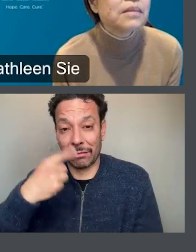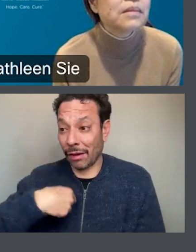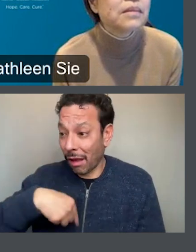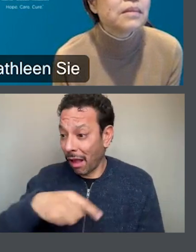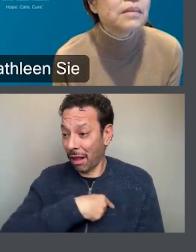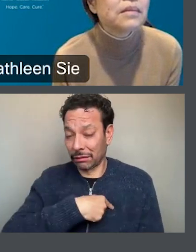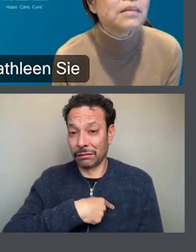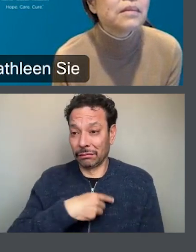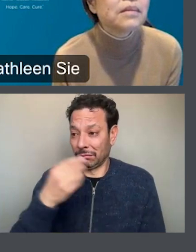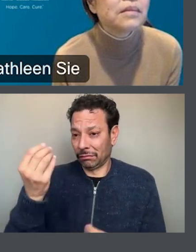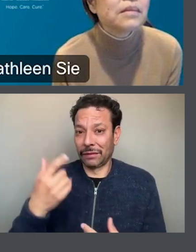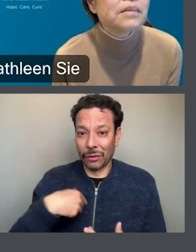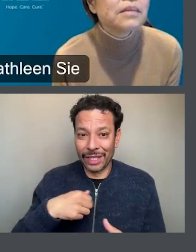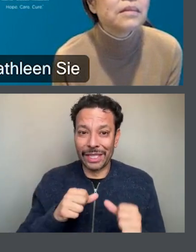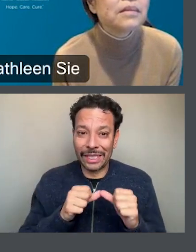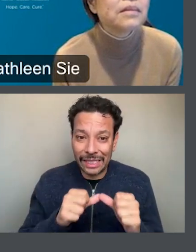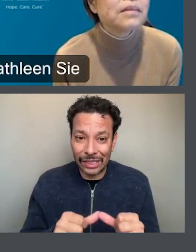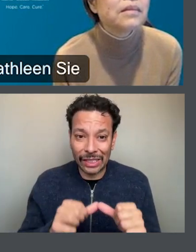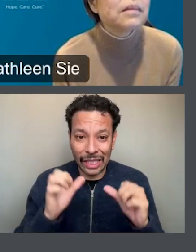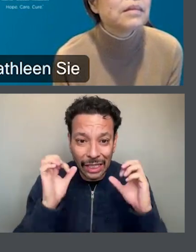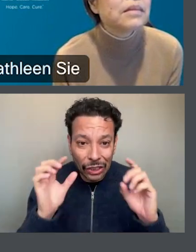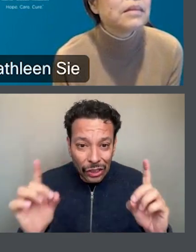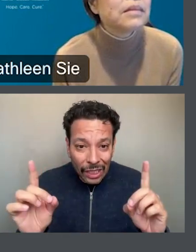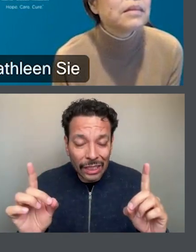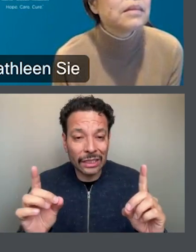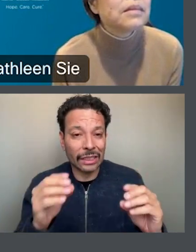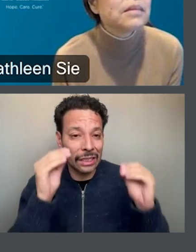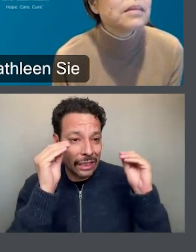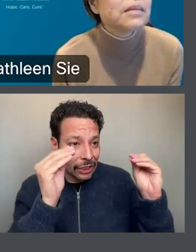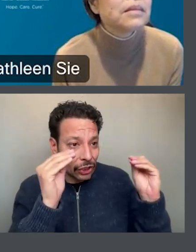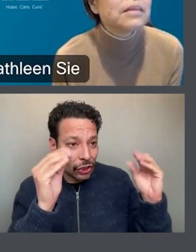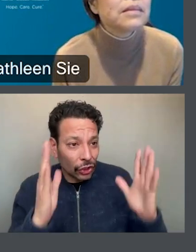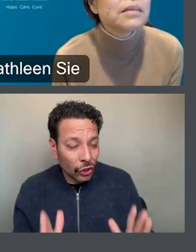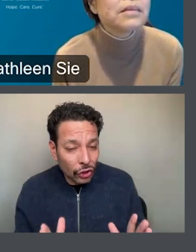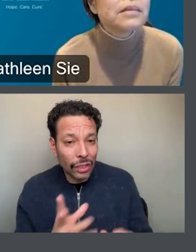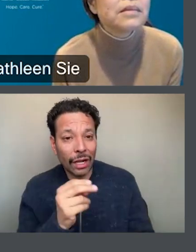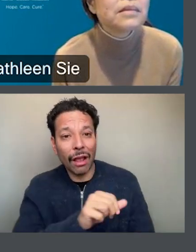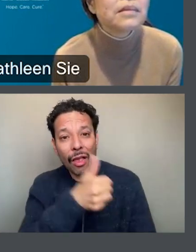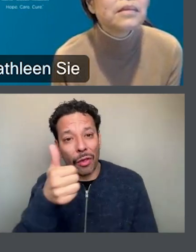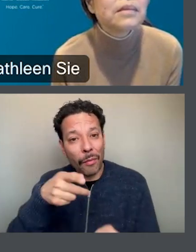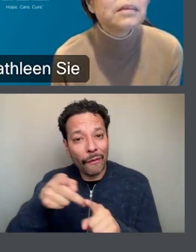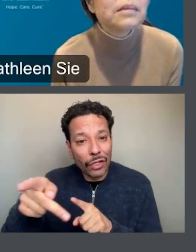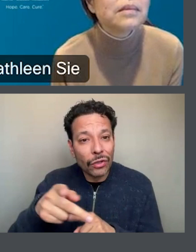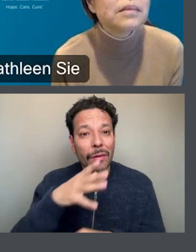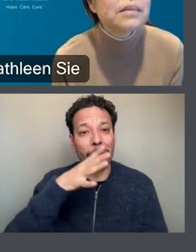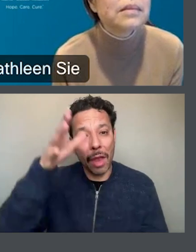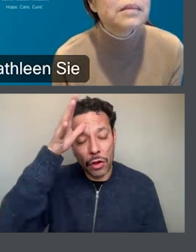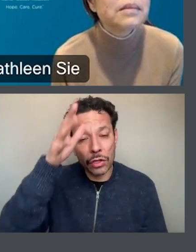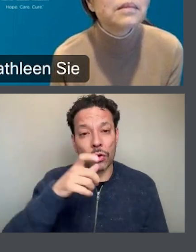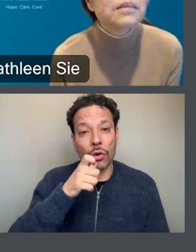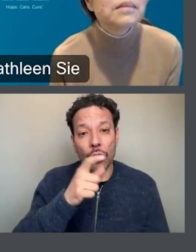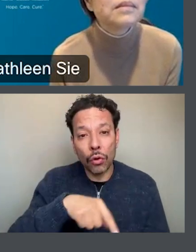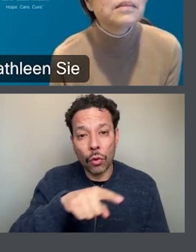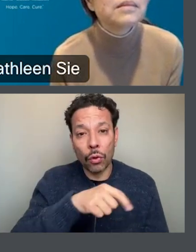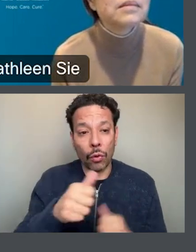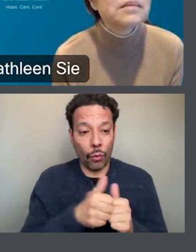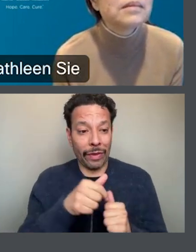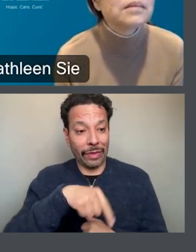continue to educate the teachers and other professionals and parents who are with these